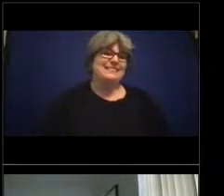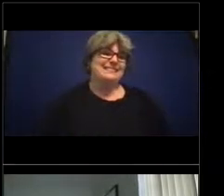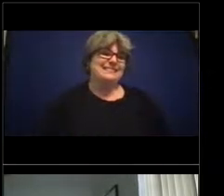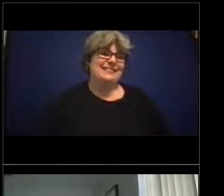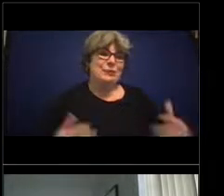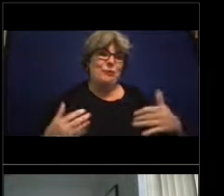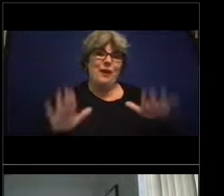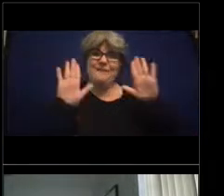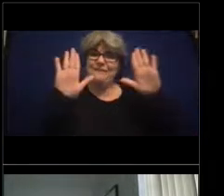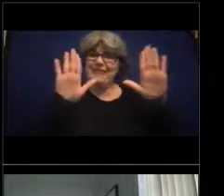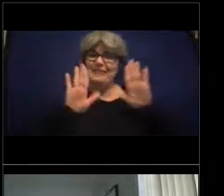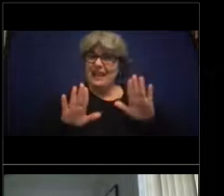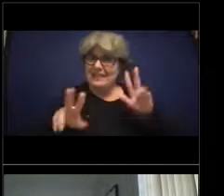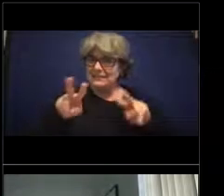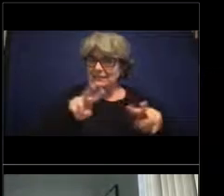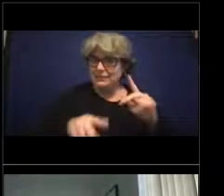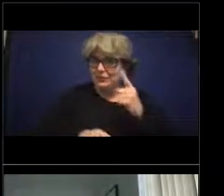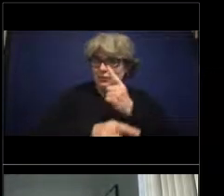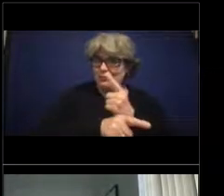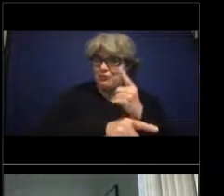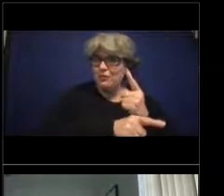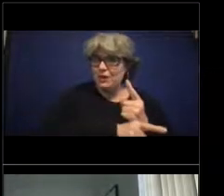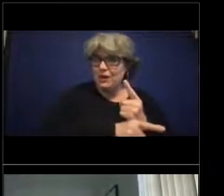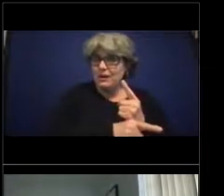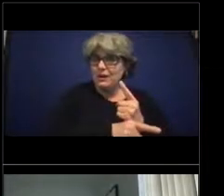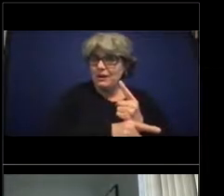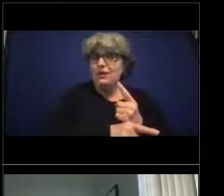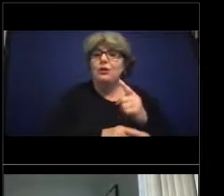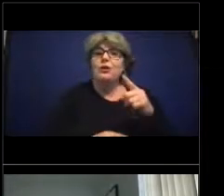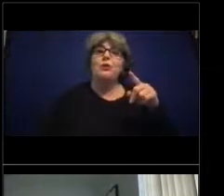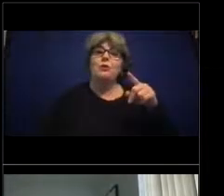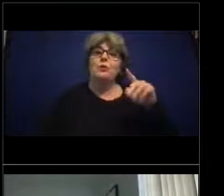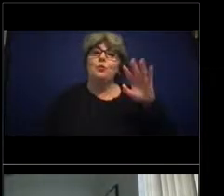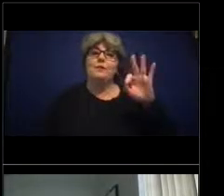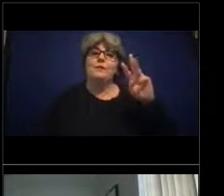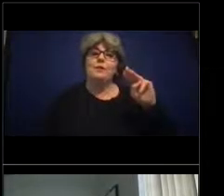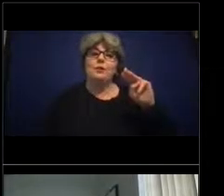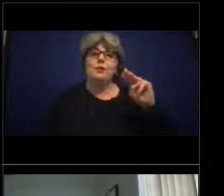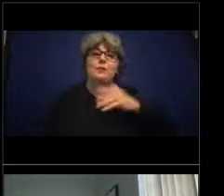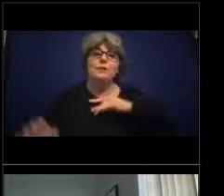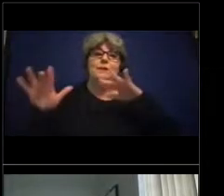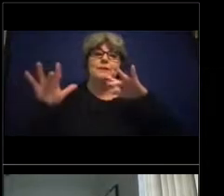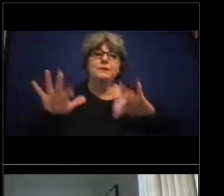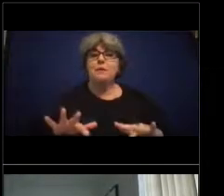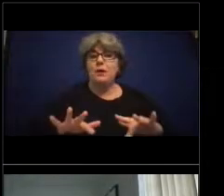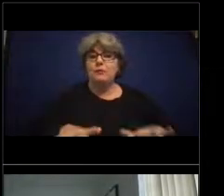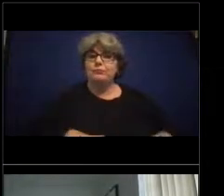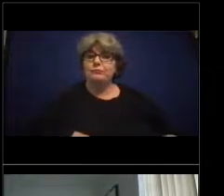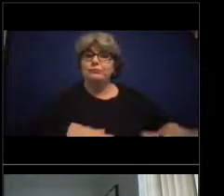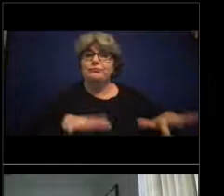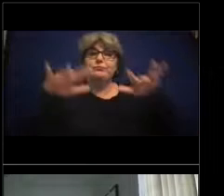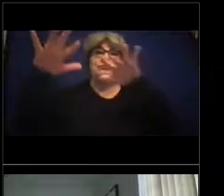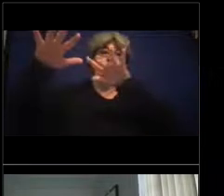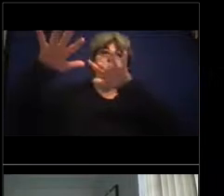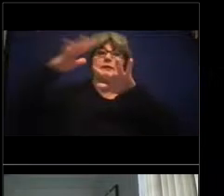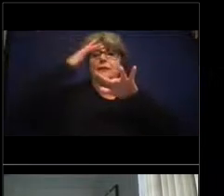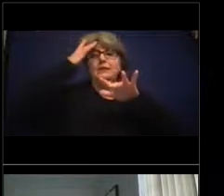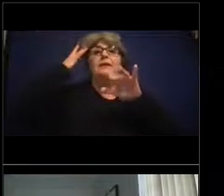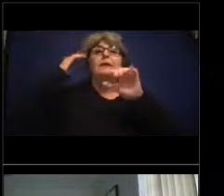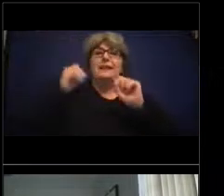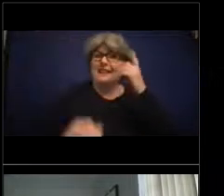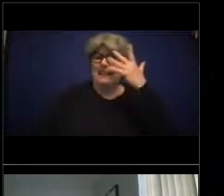fantastic observations. You're right. And when the plume, the smoke, when it rises from the fire like that, it can